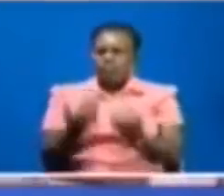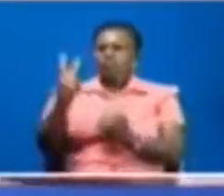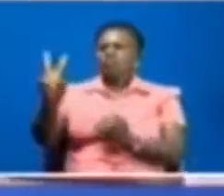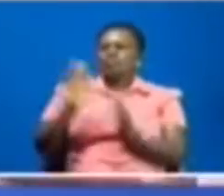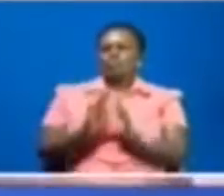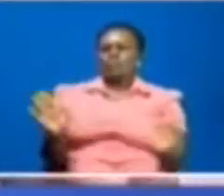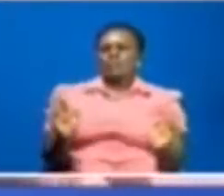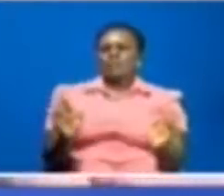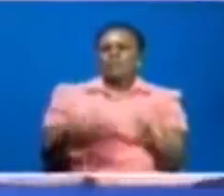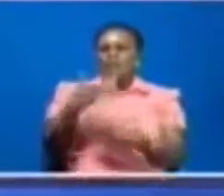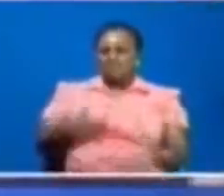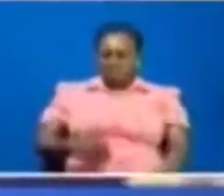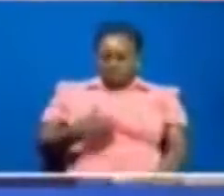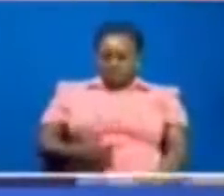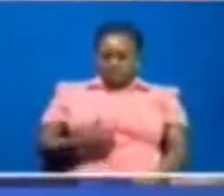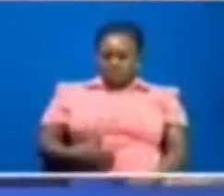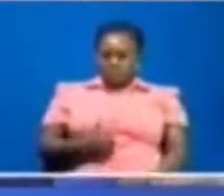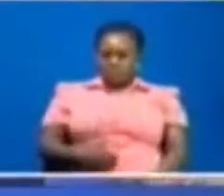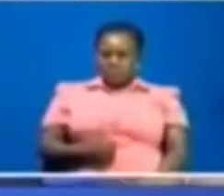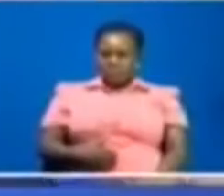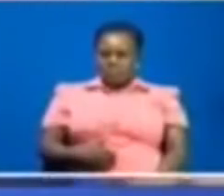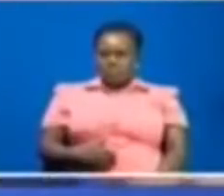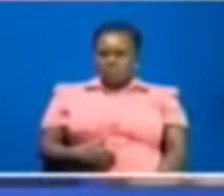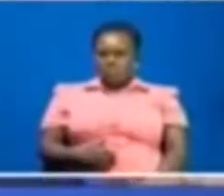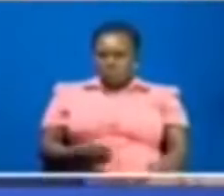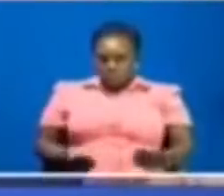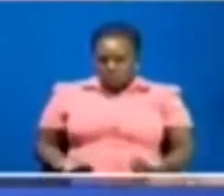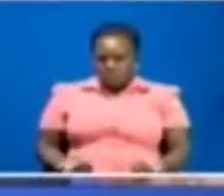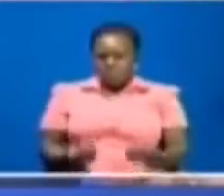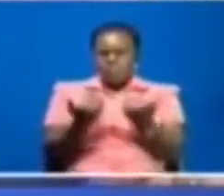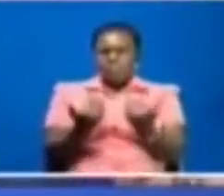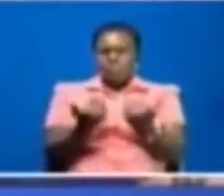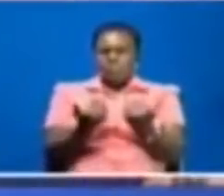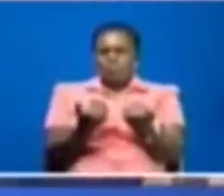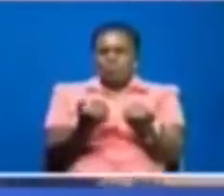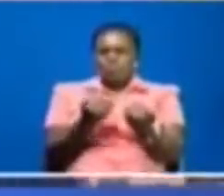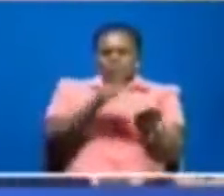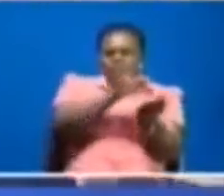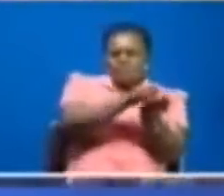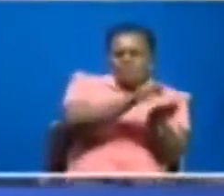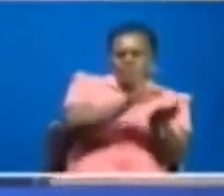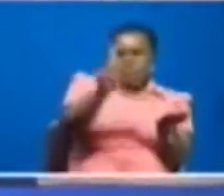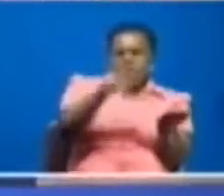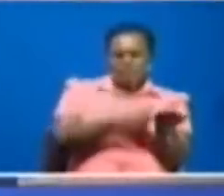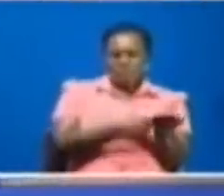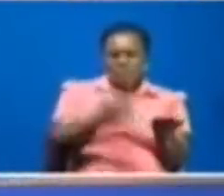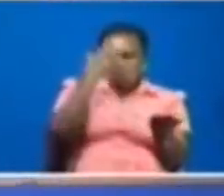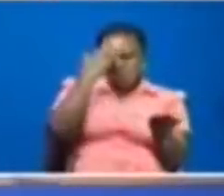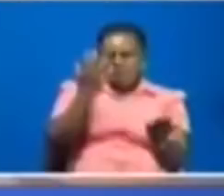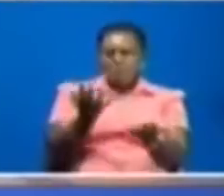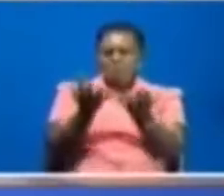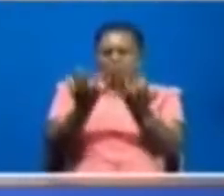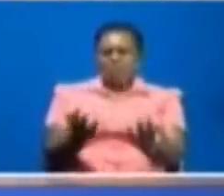girls after cesarean delivery. The twins were placed under incubator for a week due to low birth